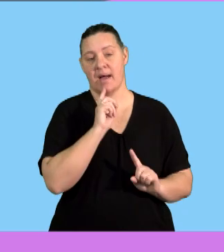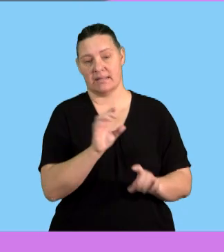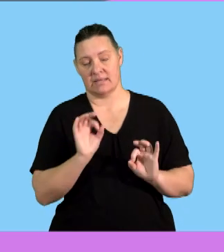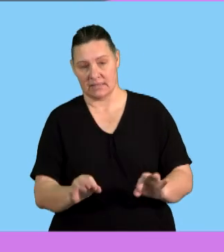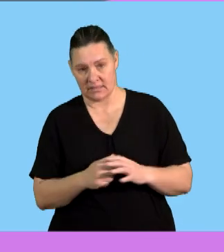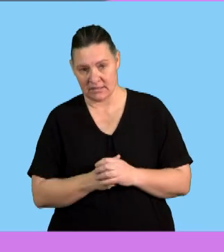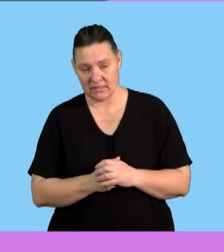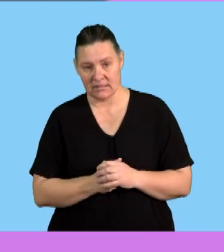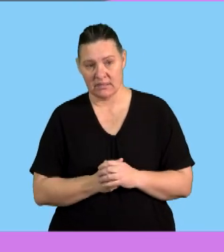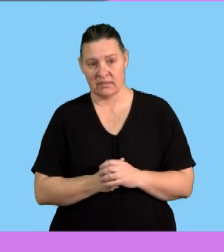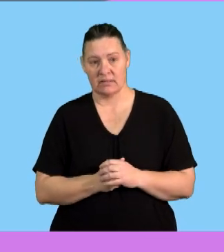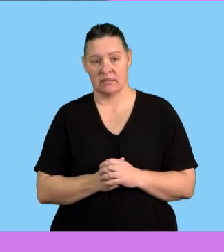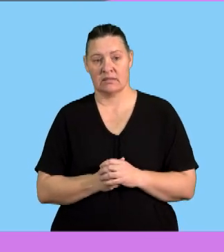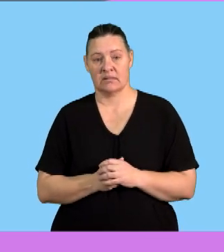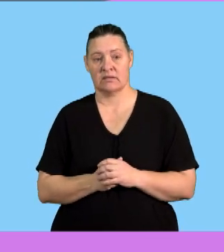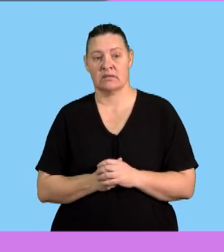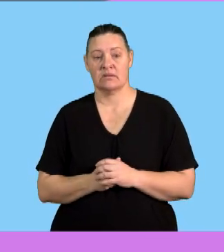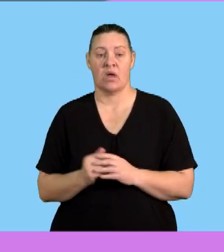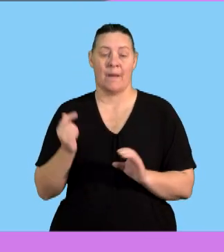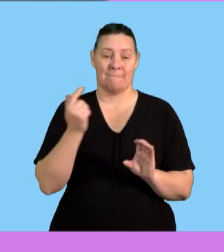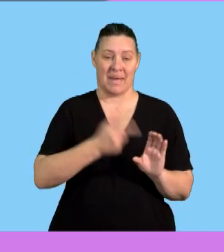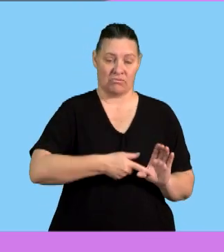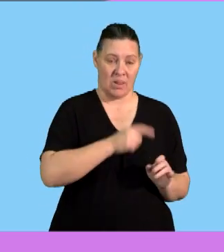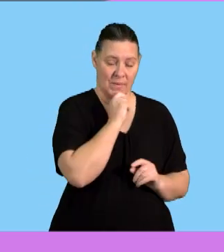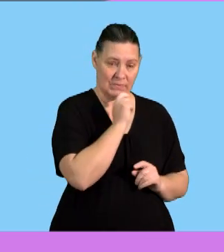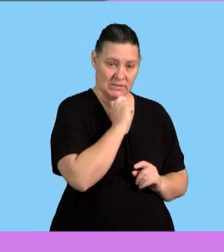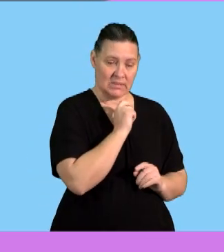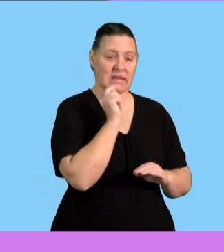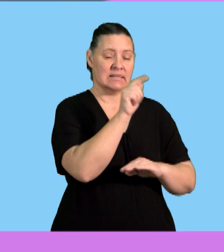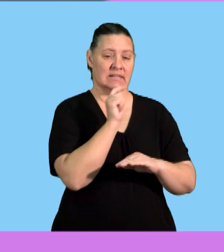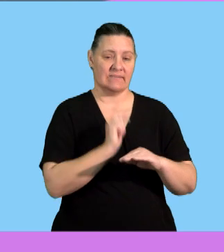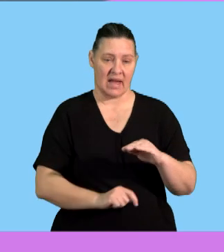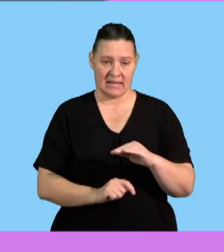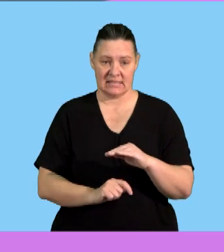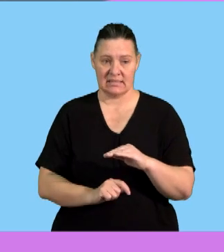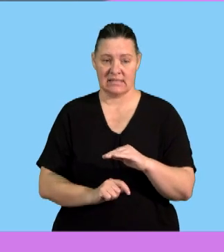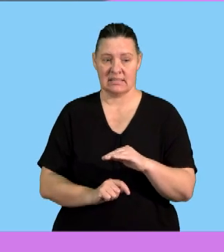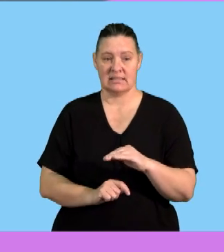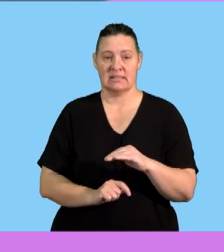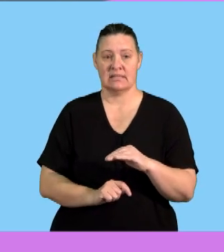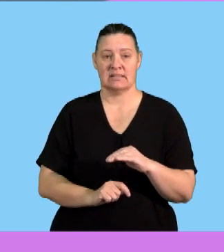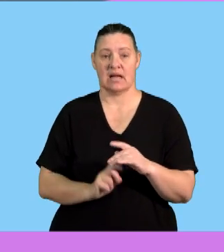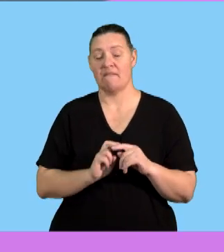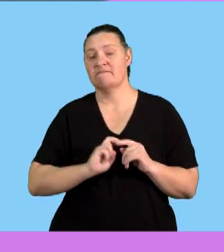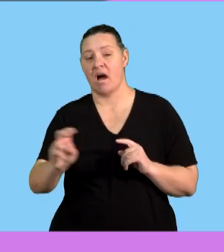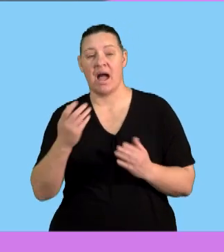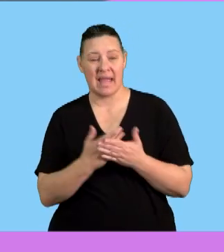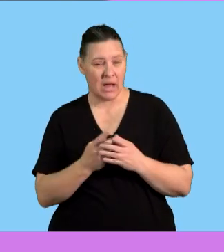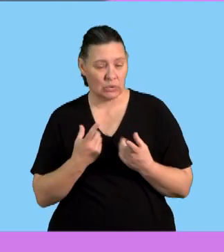correct answer. So you take the petrol that is consumed, divide by the distance that can be